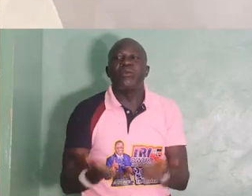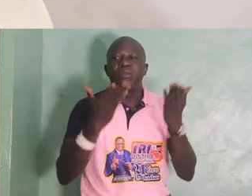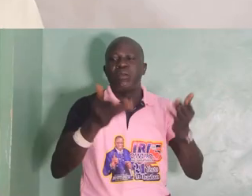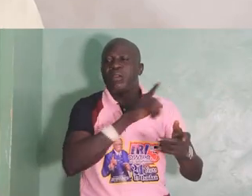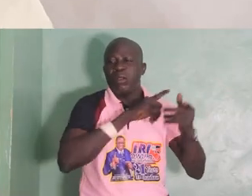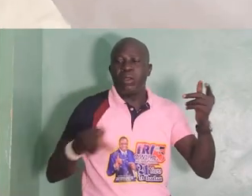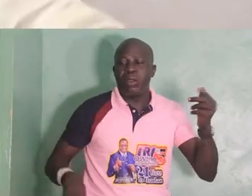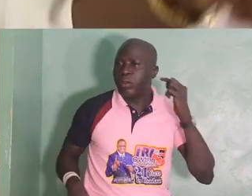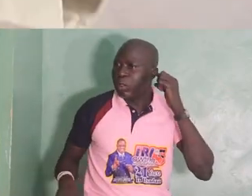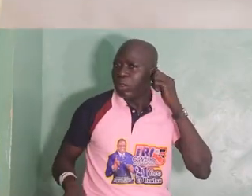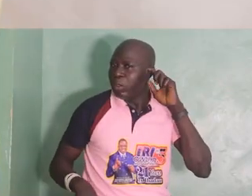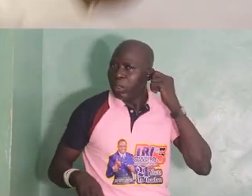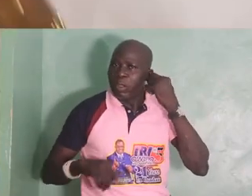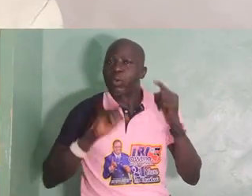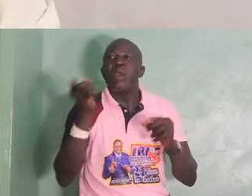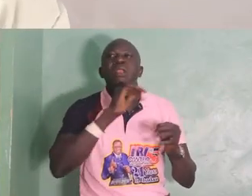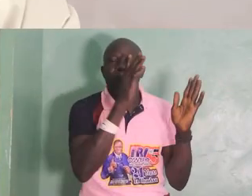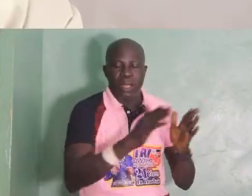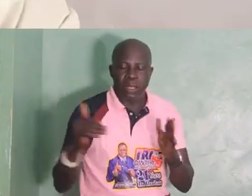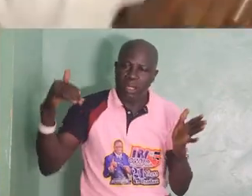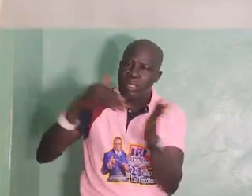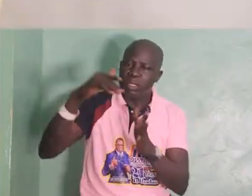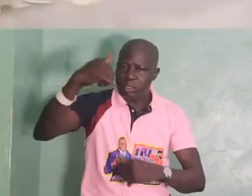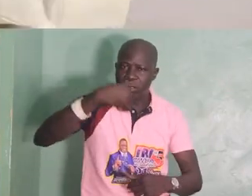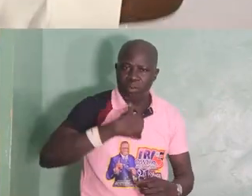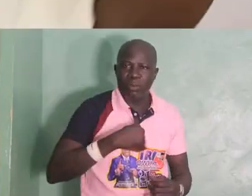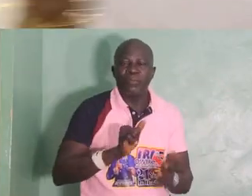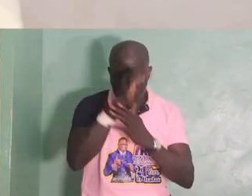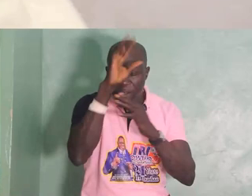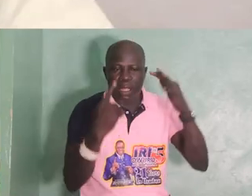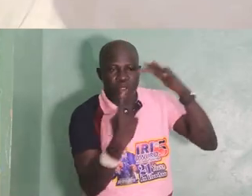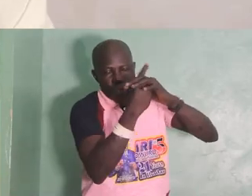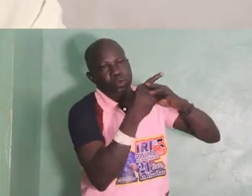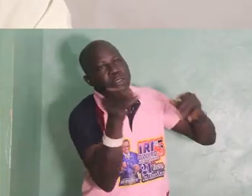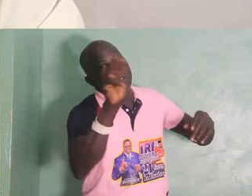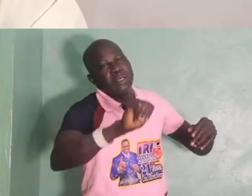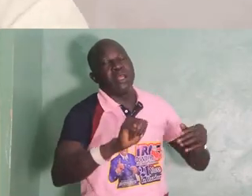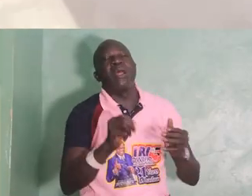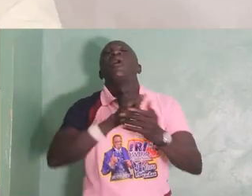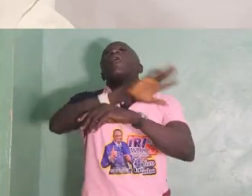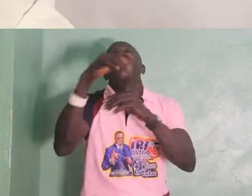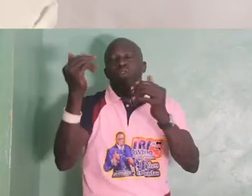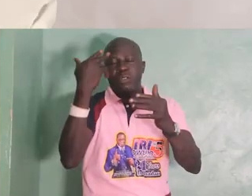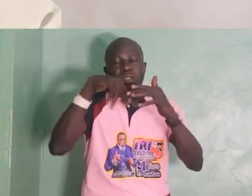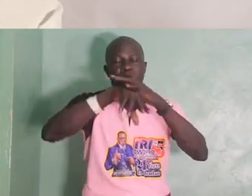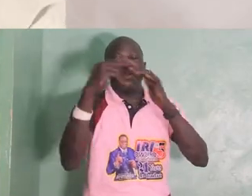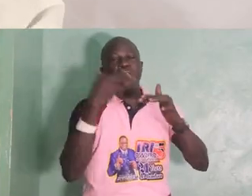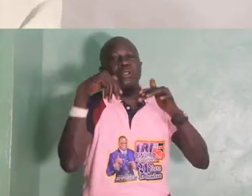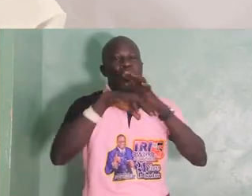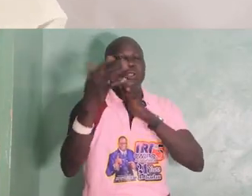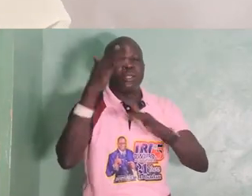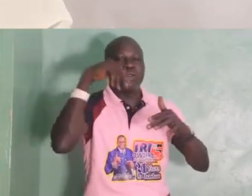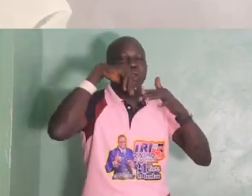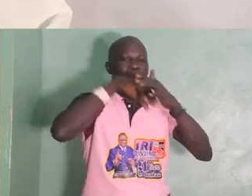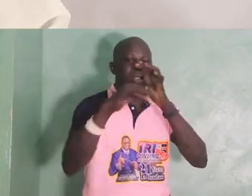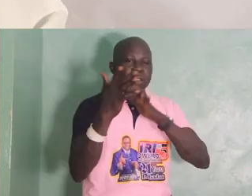your head. Lord, where they conspired against me. Lord, stand against me as